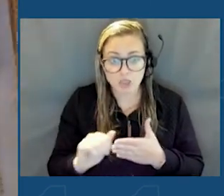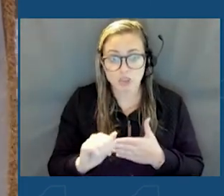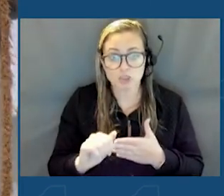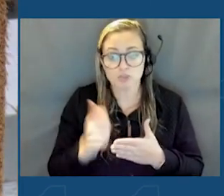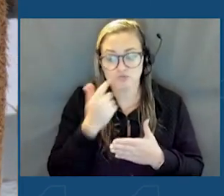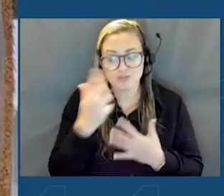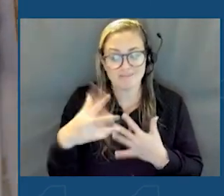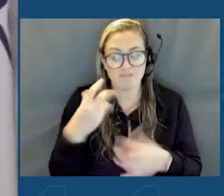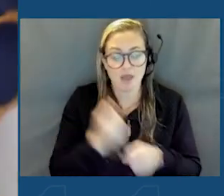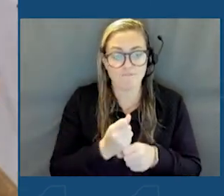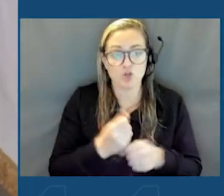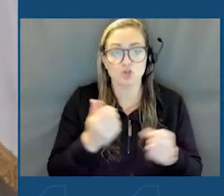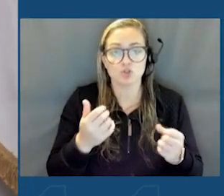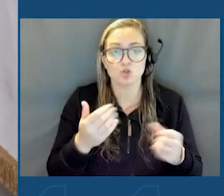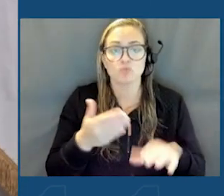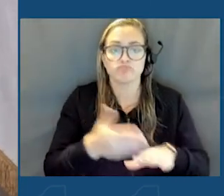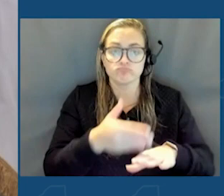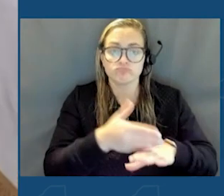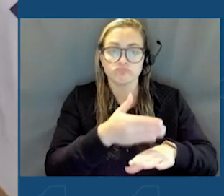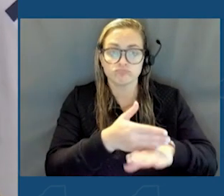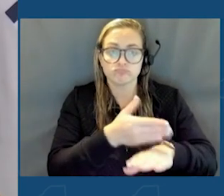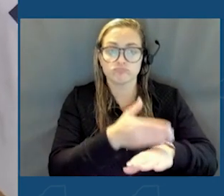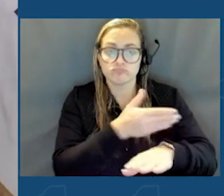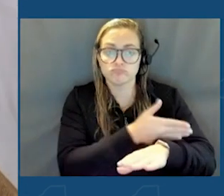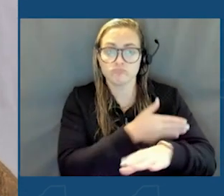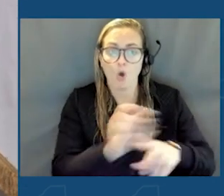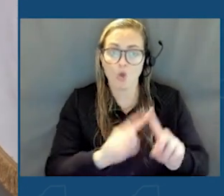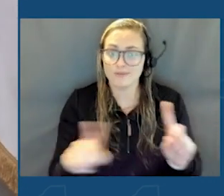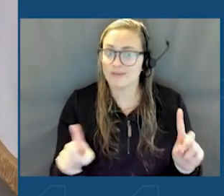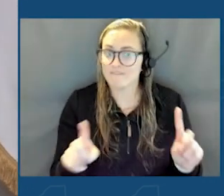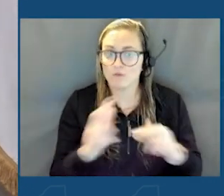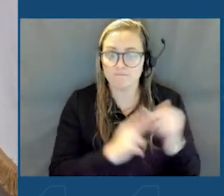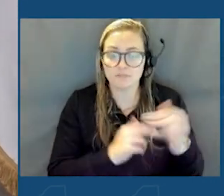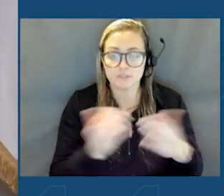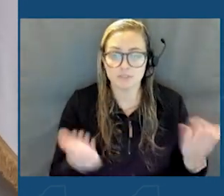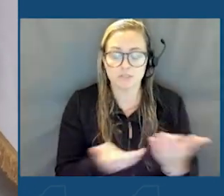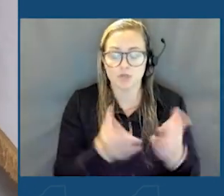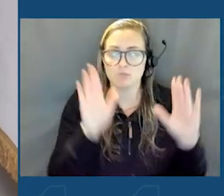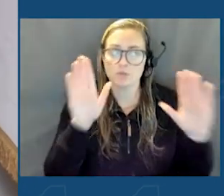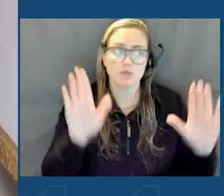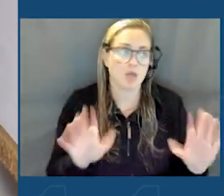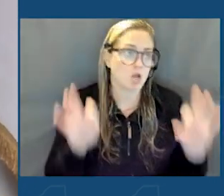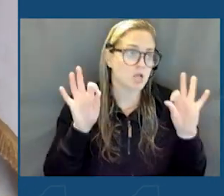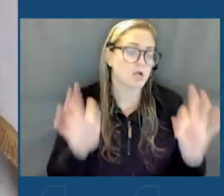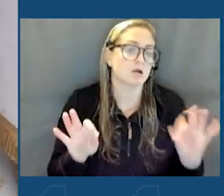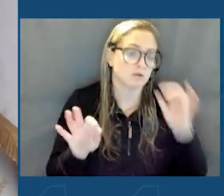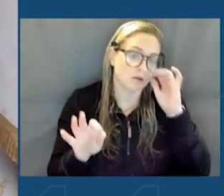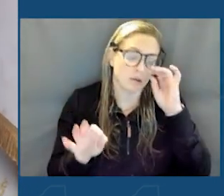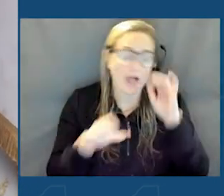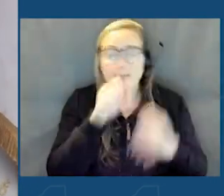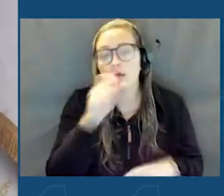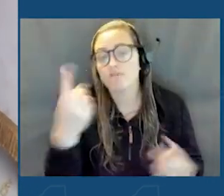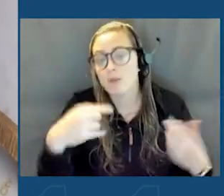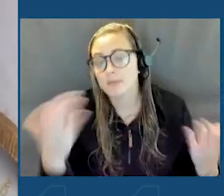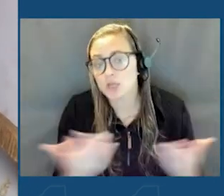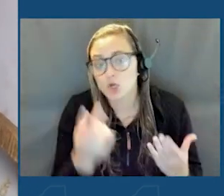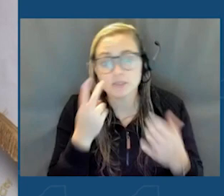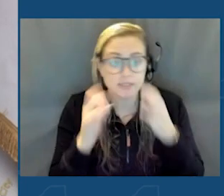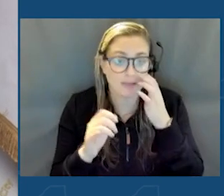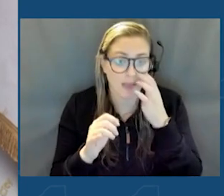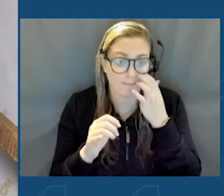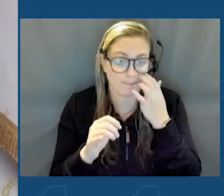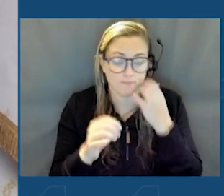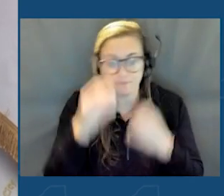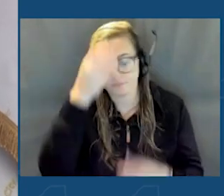to modernize all the ORDA facilities. They are spectacular. I love coming up here every year and seeing them. But this